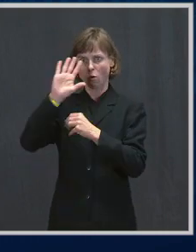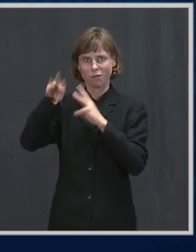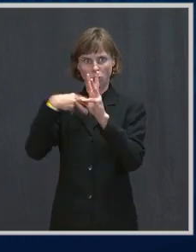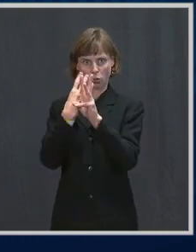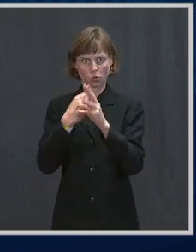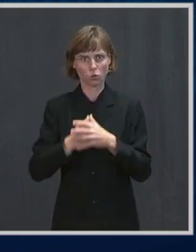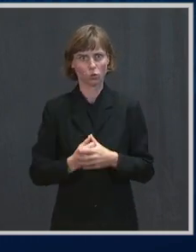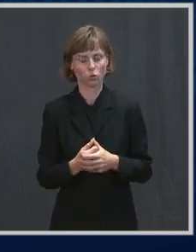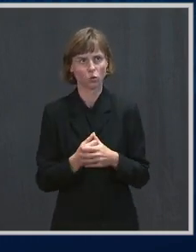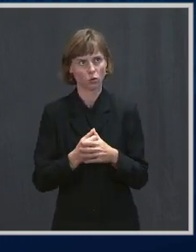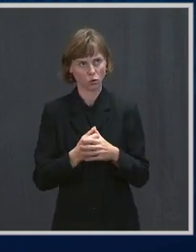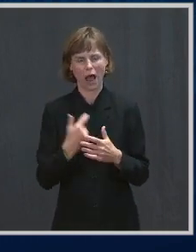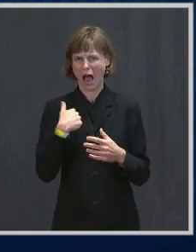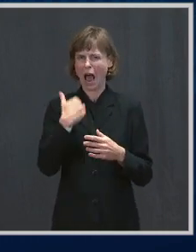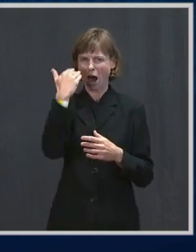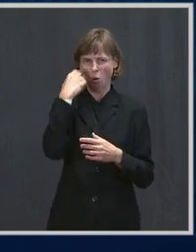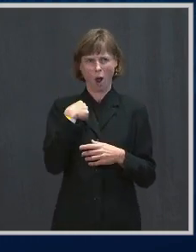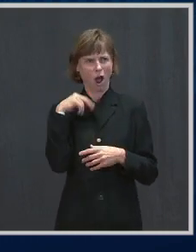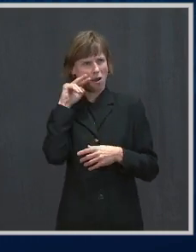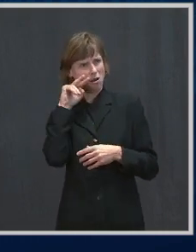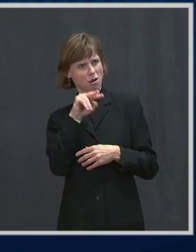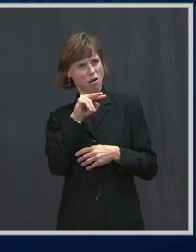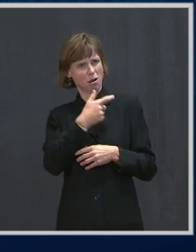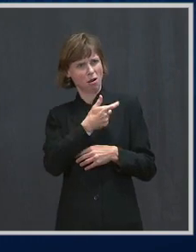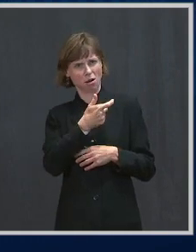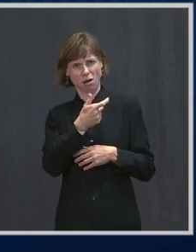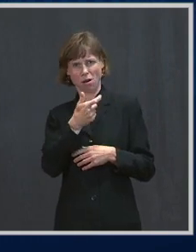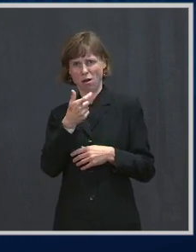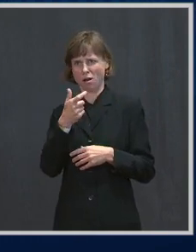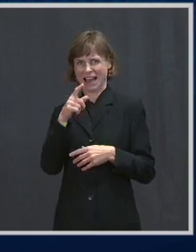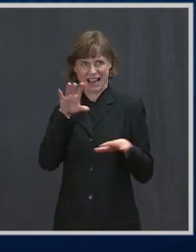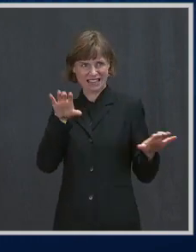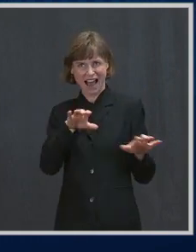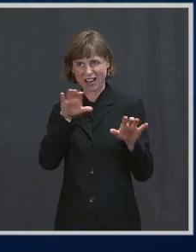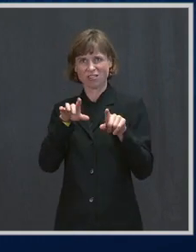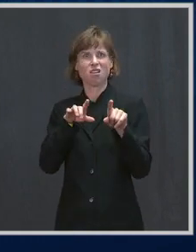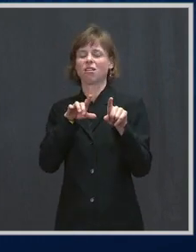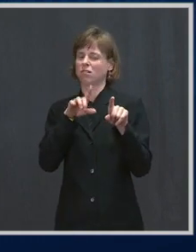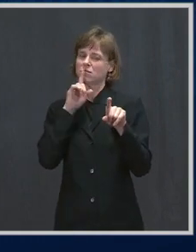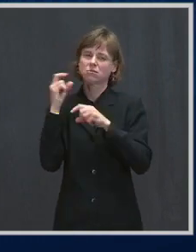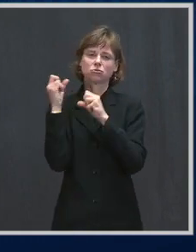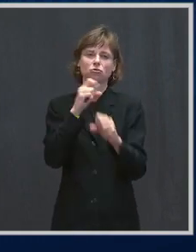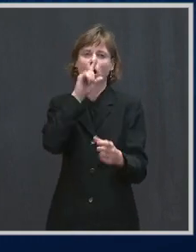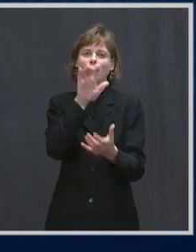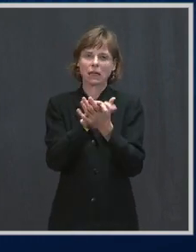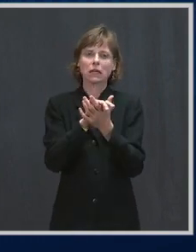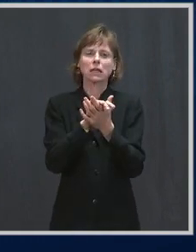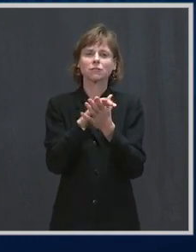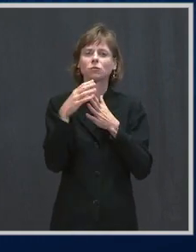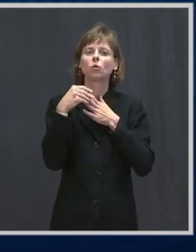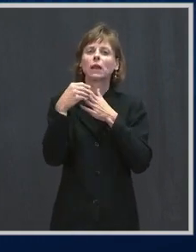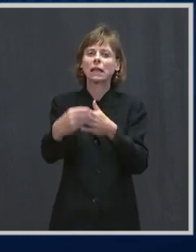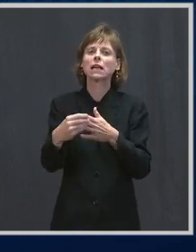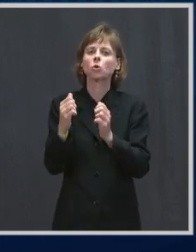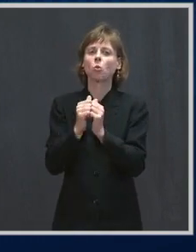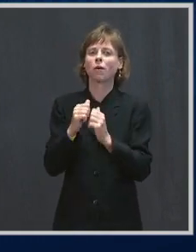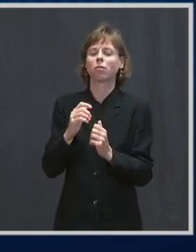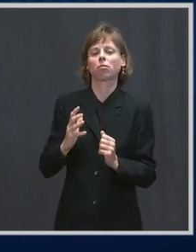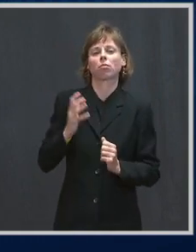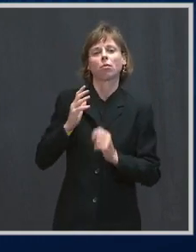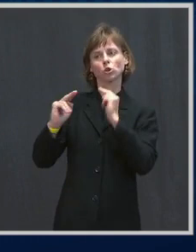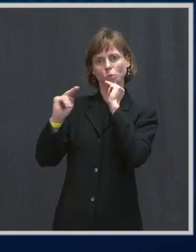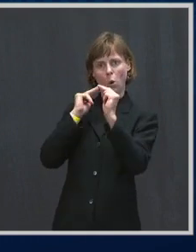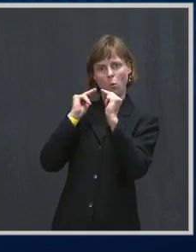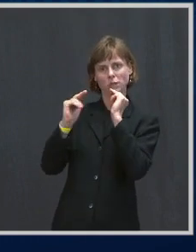I know from seeing him in action that he believes profoundly in leading with diplomacy, mobilizing our friends and